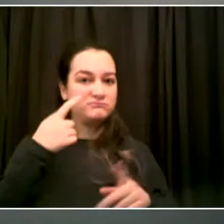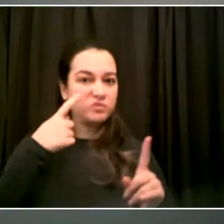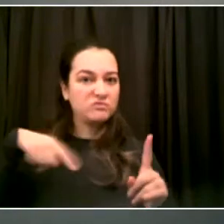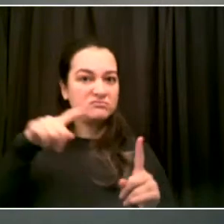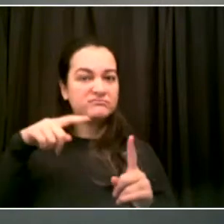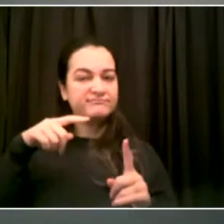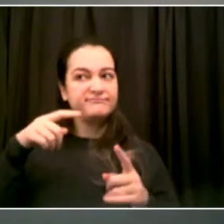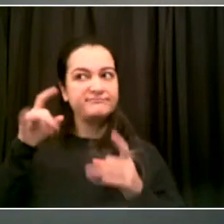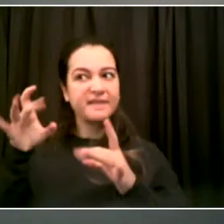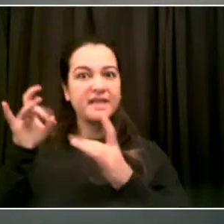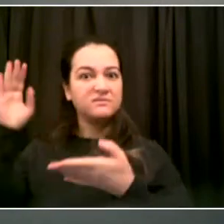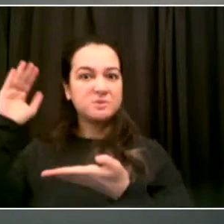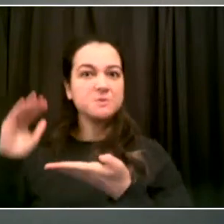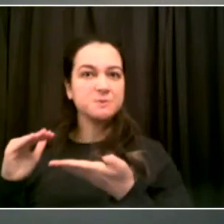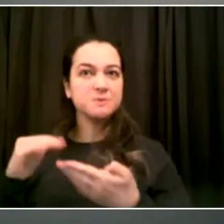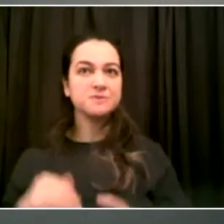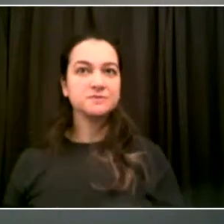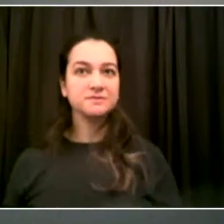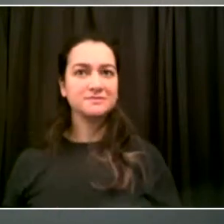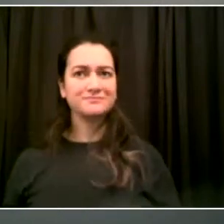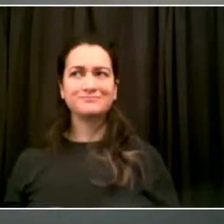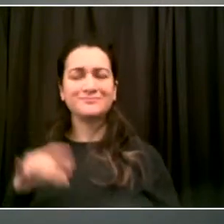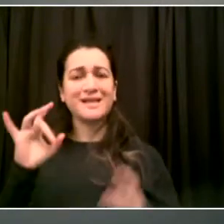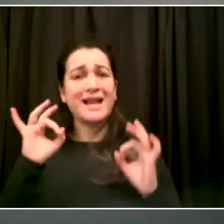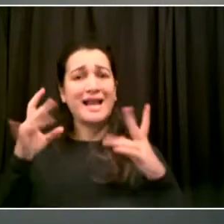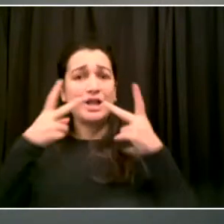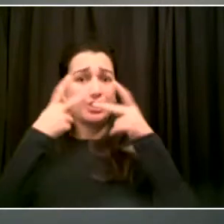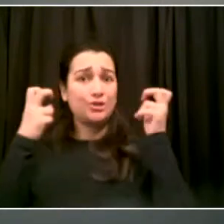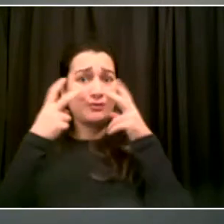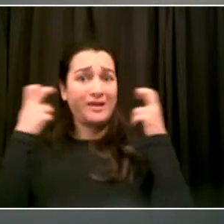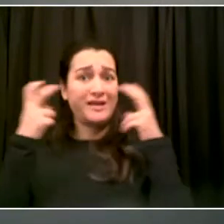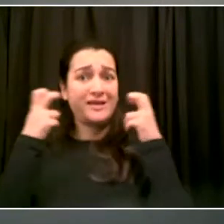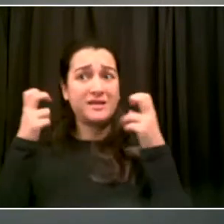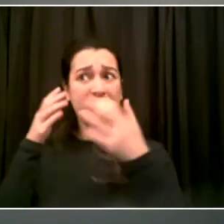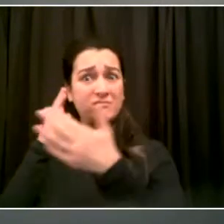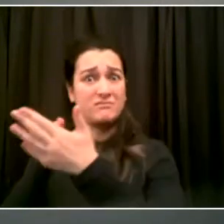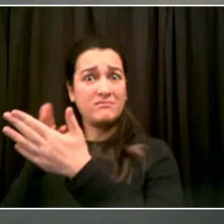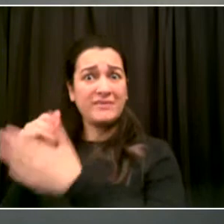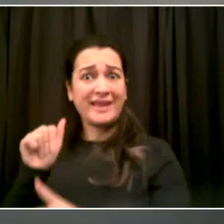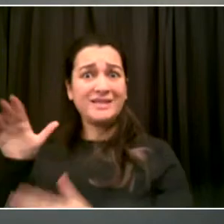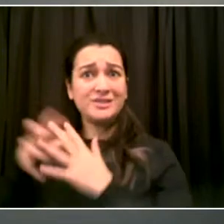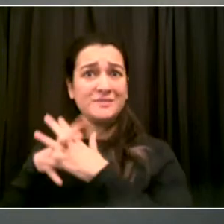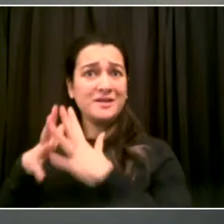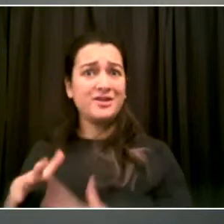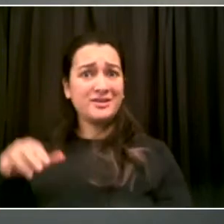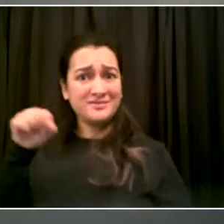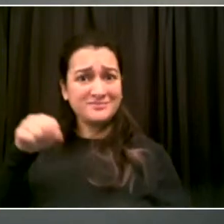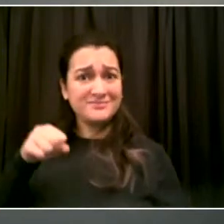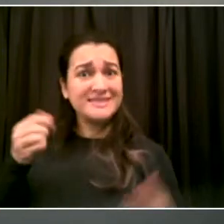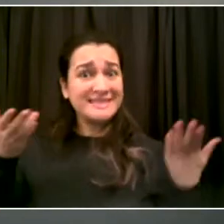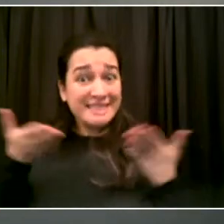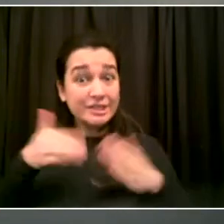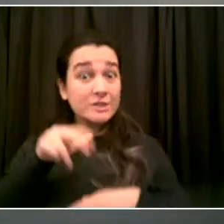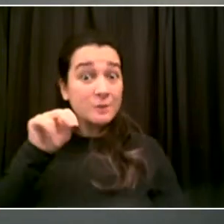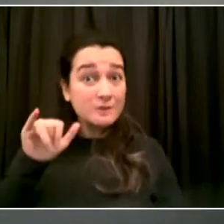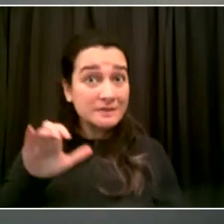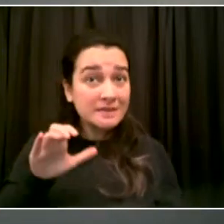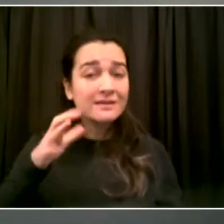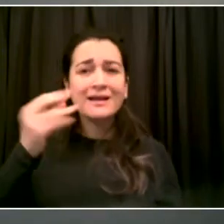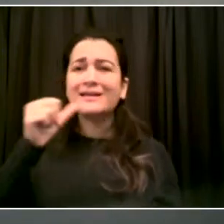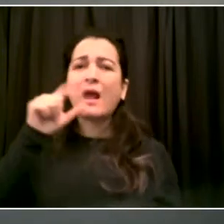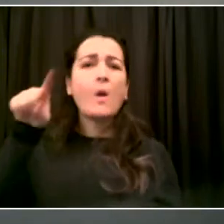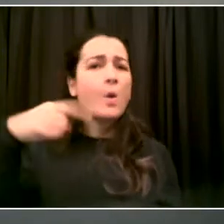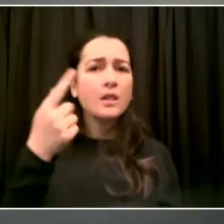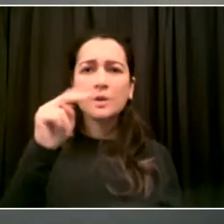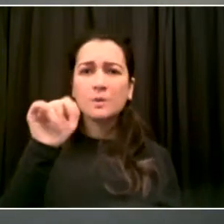America, but all over the world, the NYPD has responded by creating the Asian Hate Crime Task Force. We have 25 of the best Asian